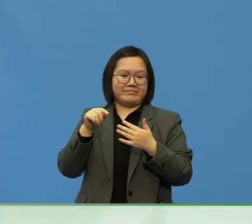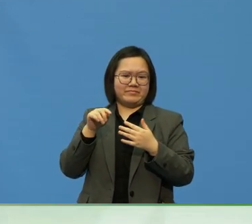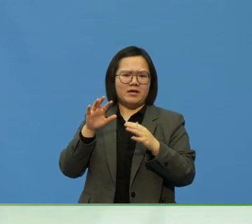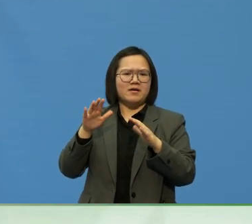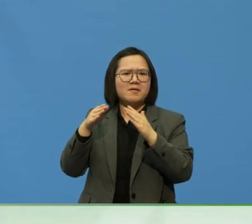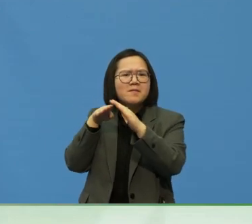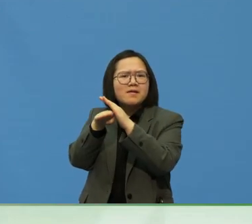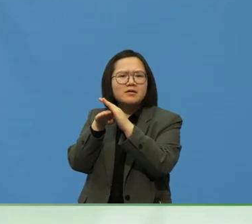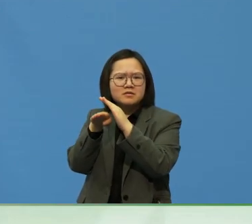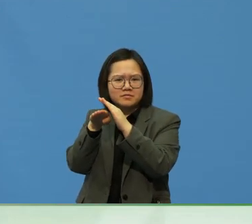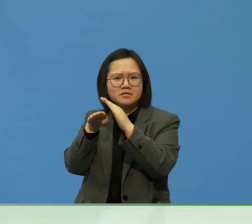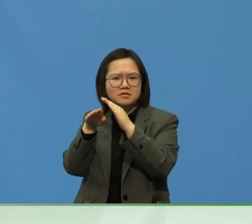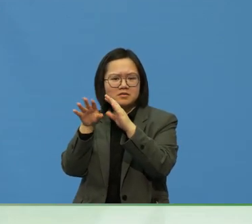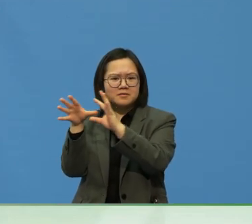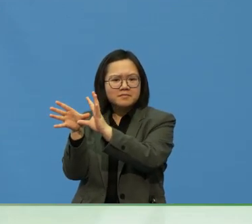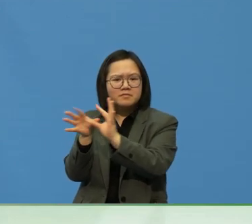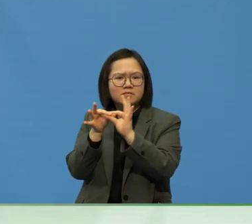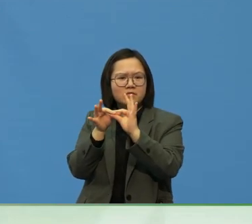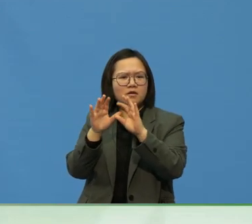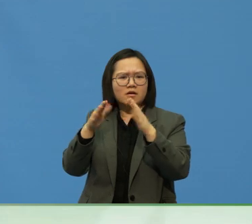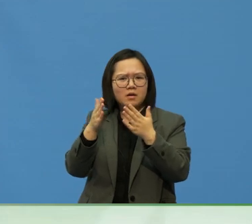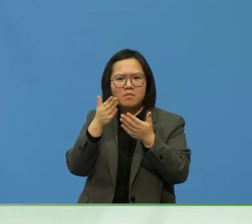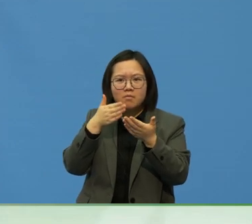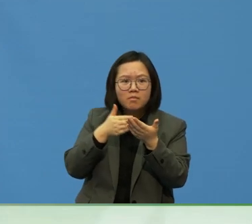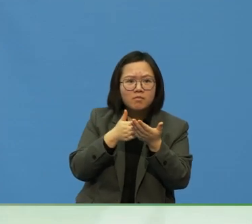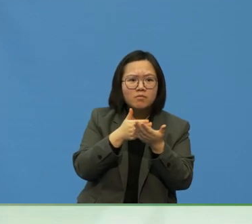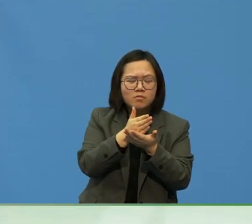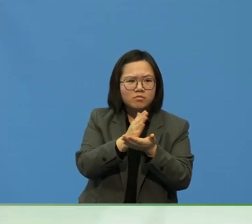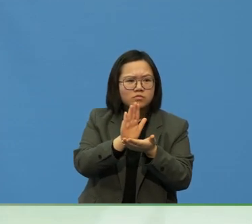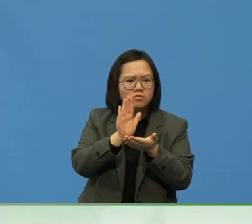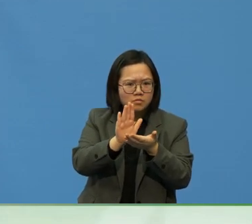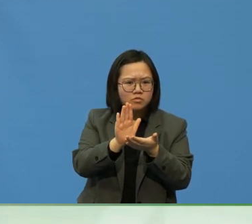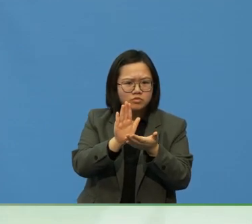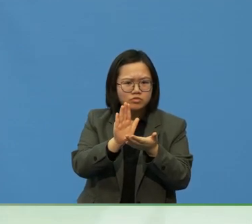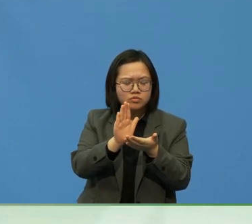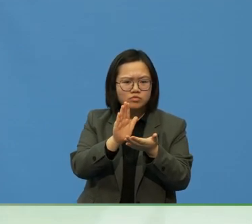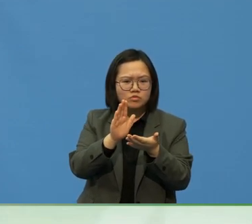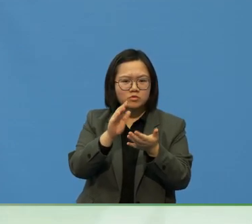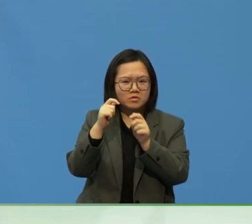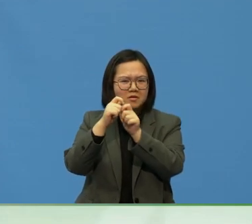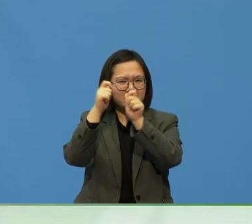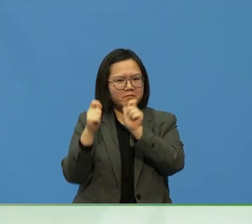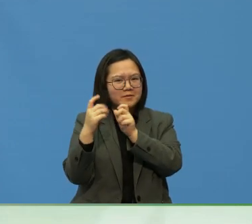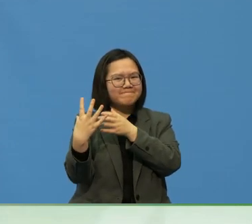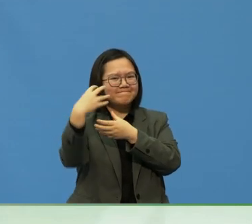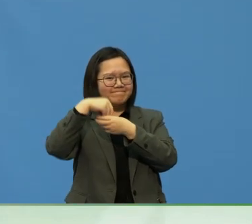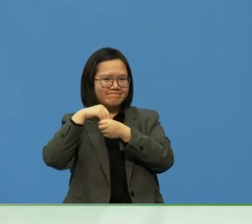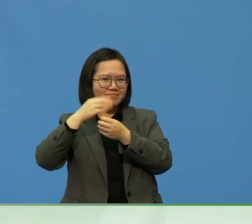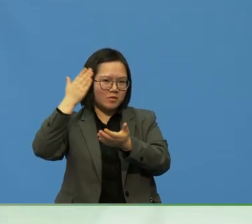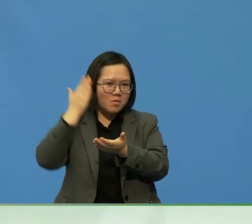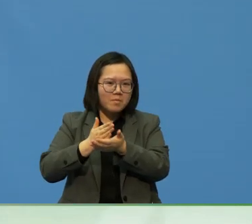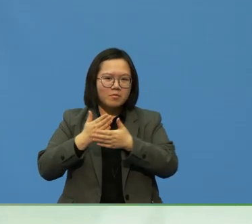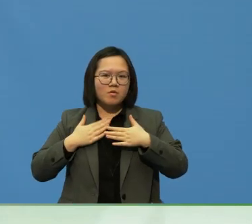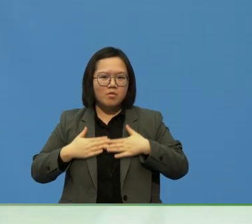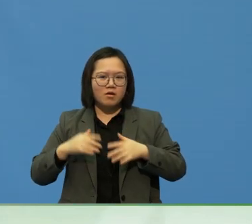through accessibility, are the preconditions to realizing the rights that are within those kind of framework human rights documents. So